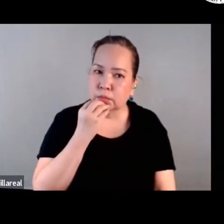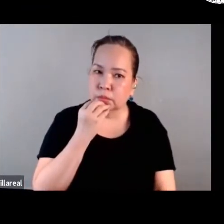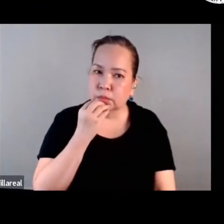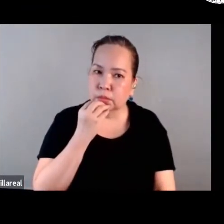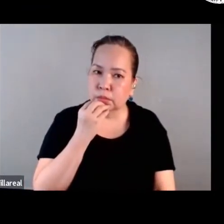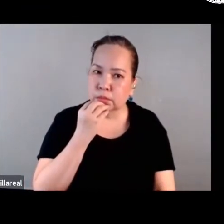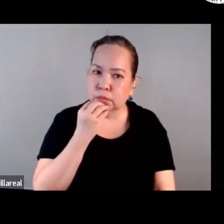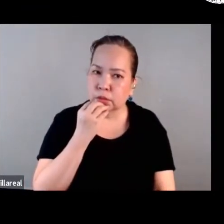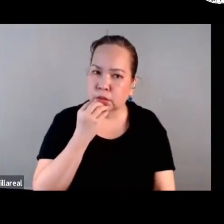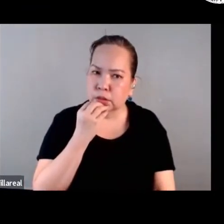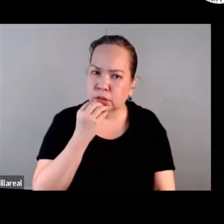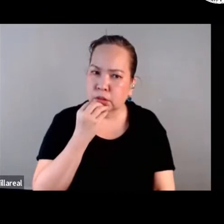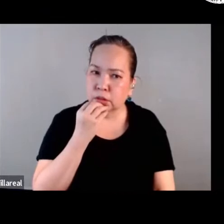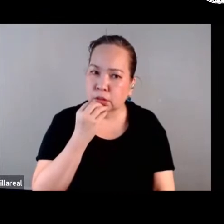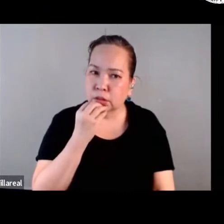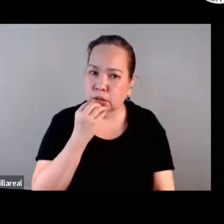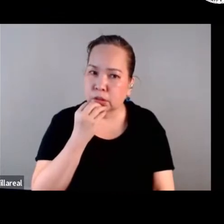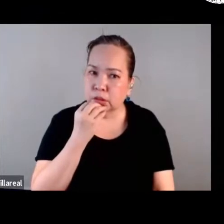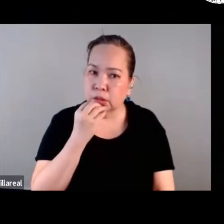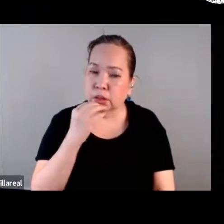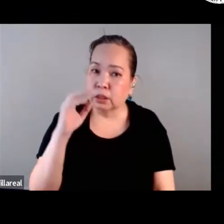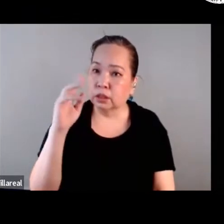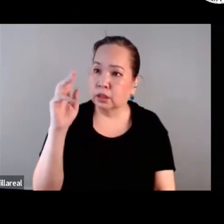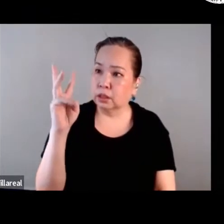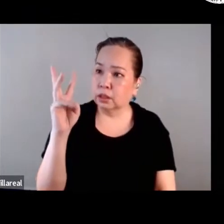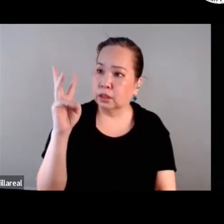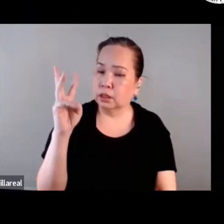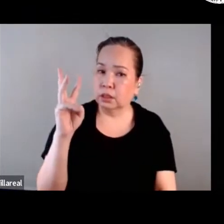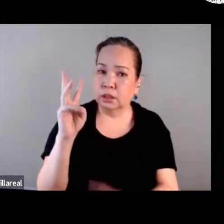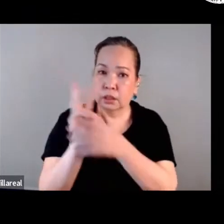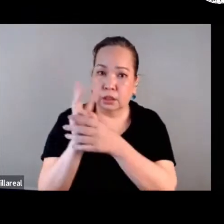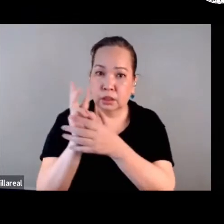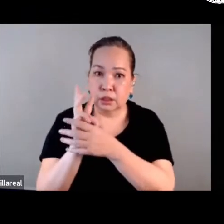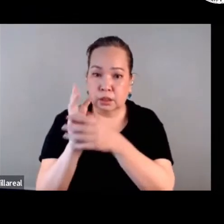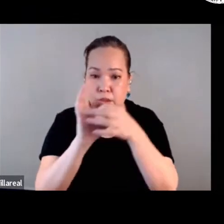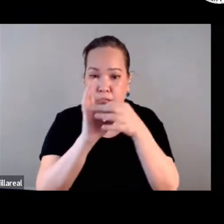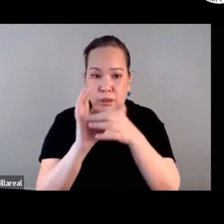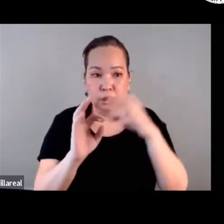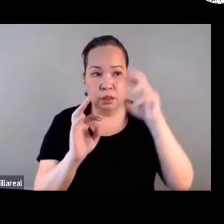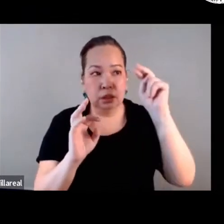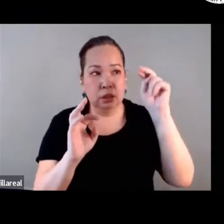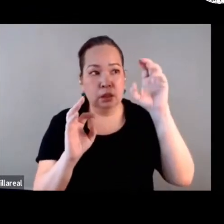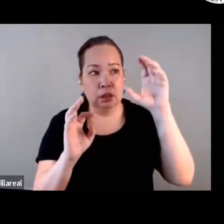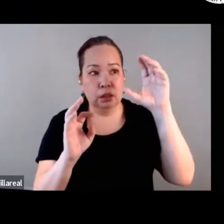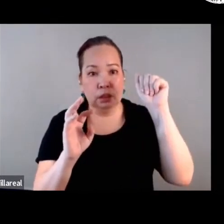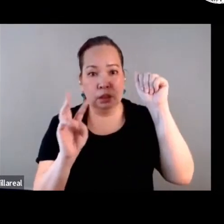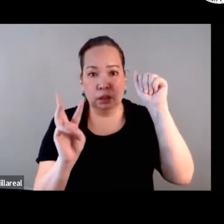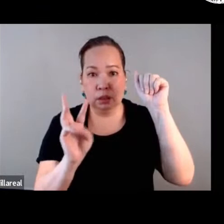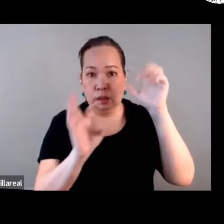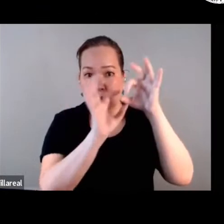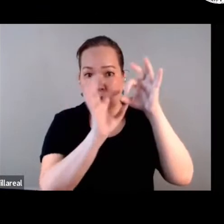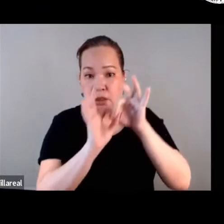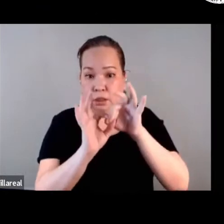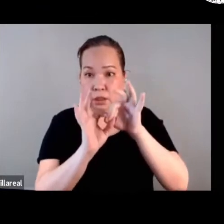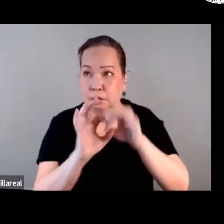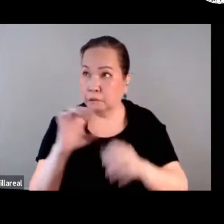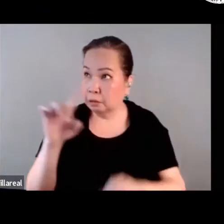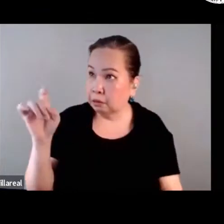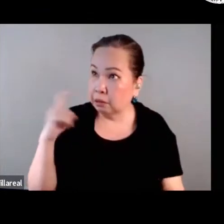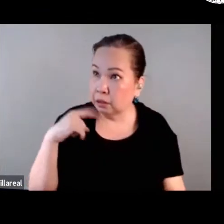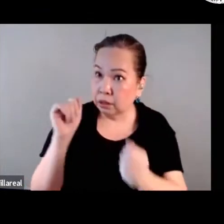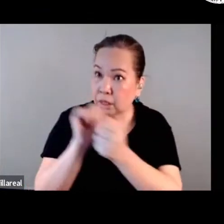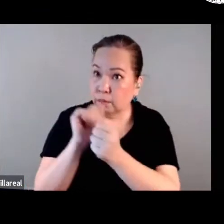kanyang, you know, KWF forms part of is part of NCCA. Kaya nga hindi ba sila attached agency ng